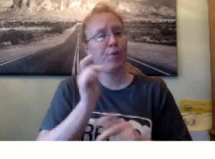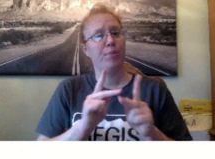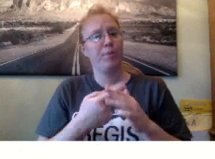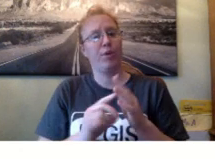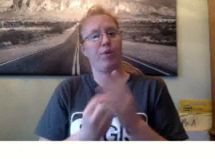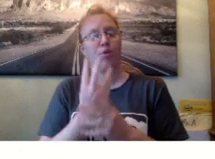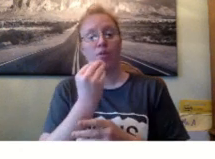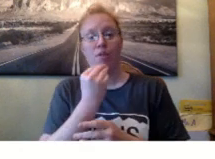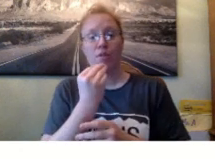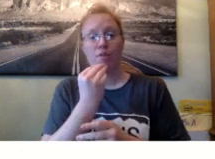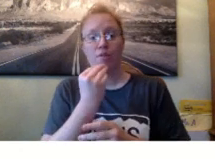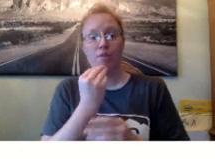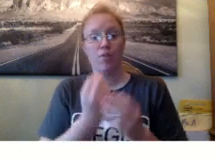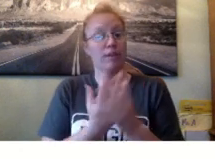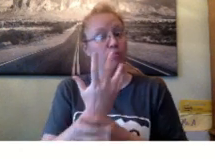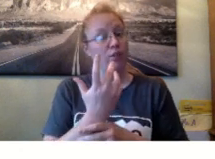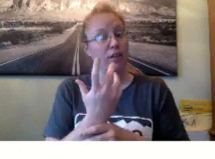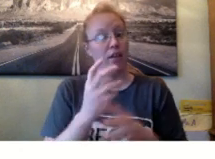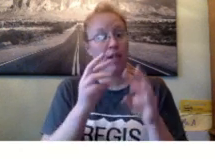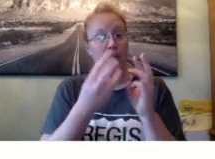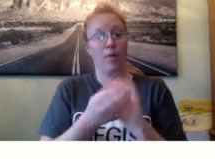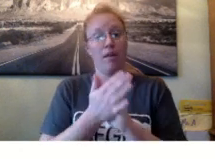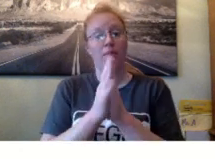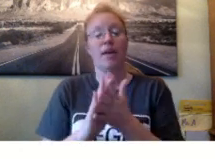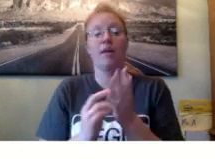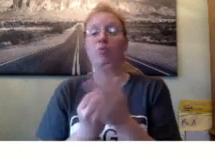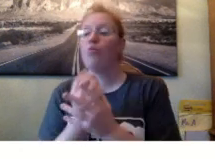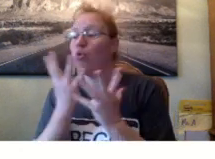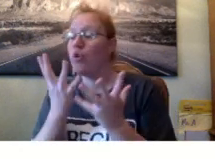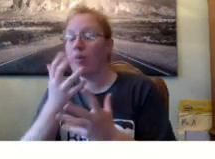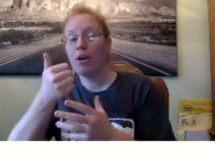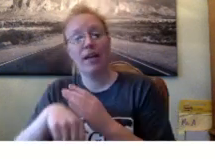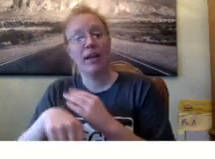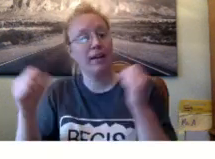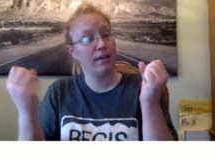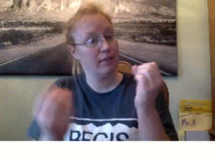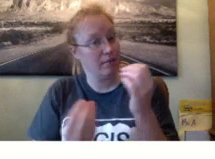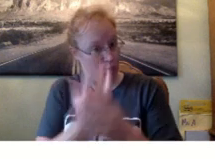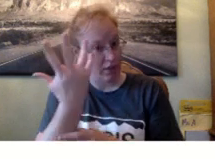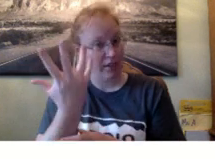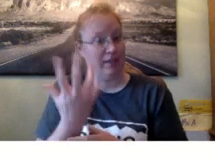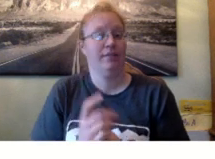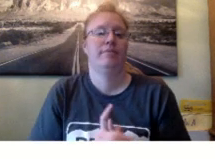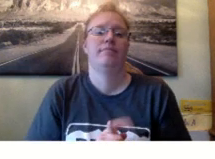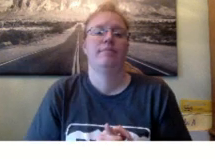start growing food in spring. The weather becomes warmer in spring.